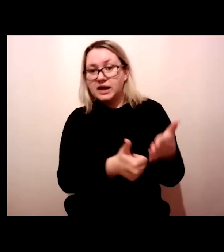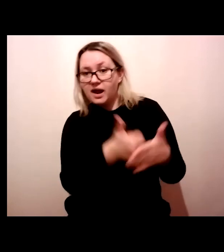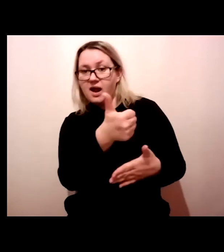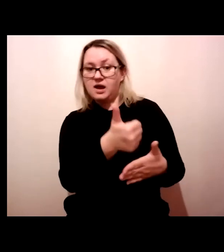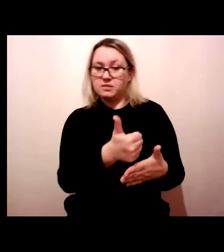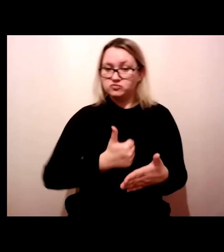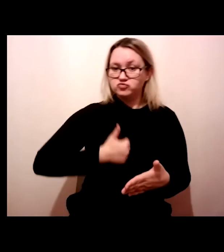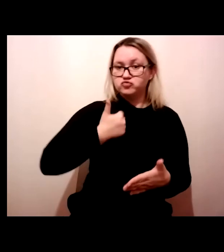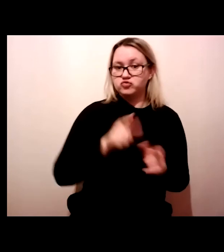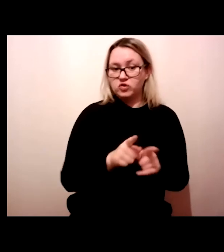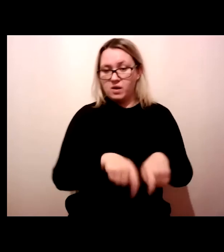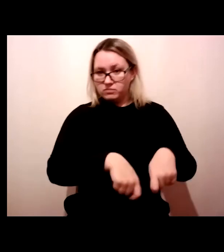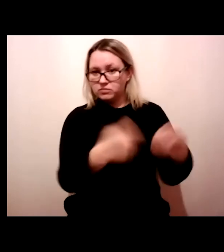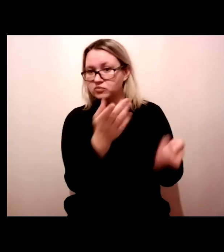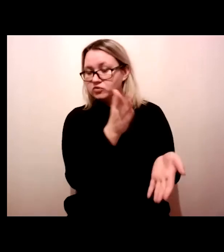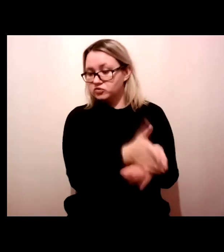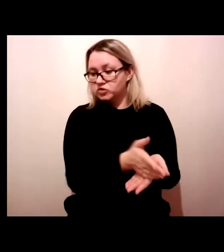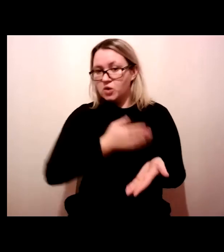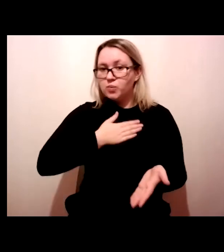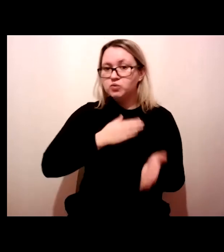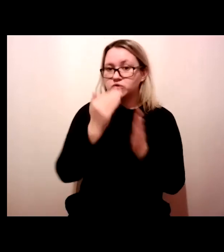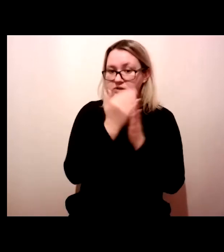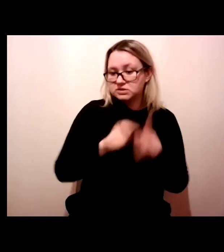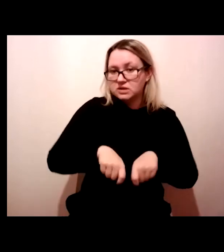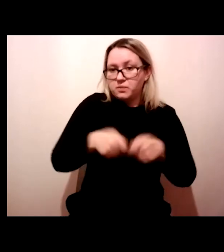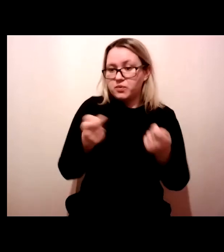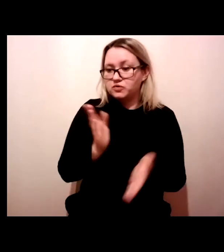is inappropriate. It